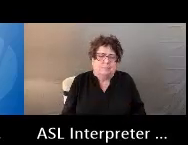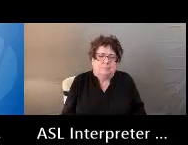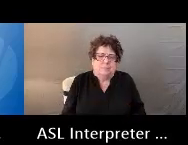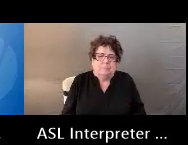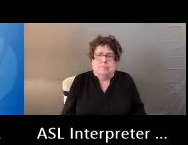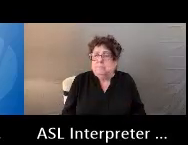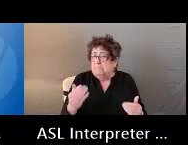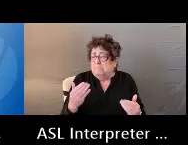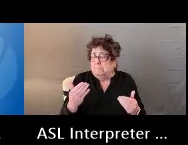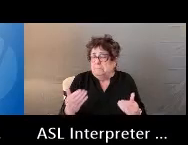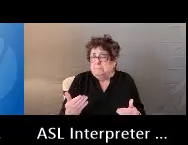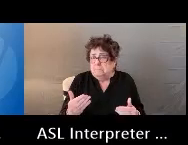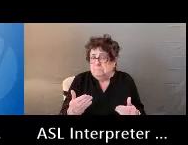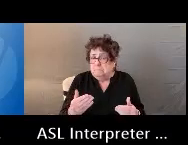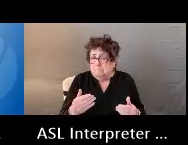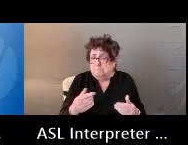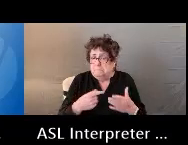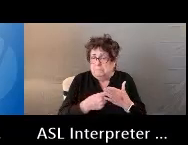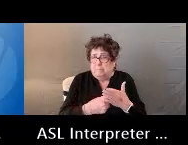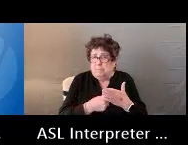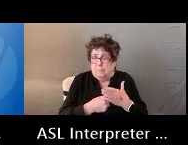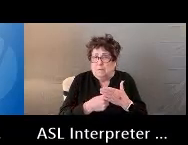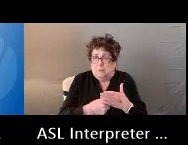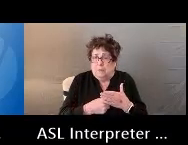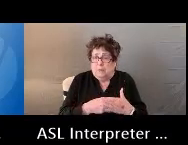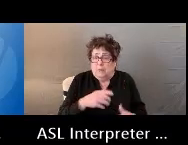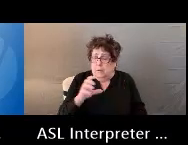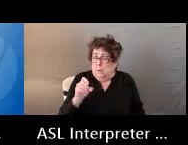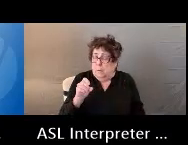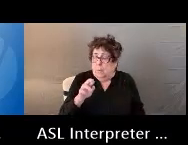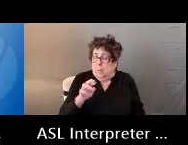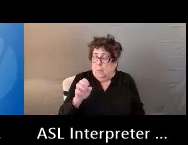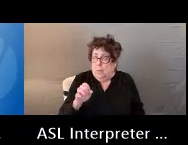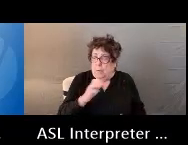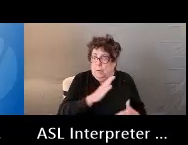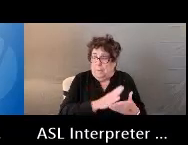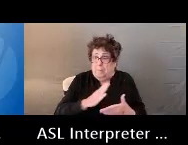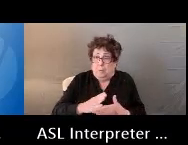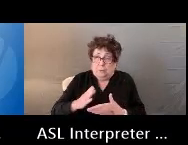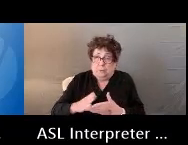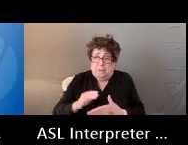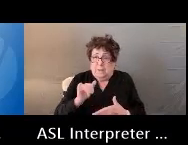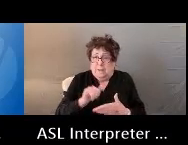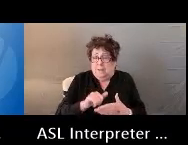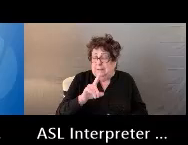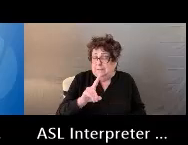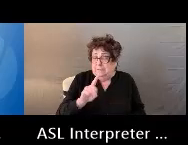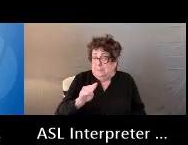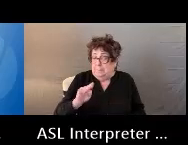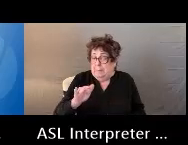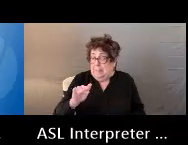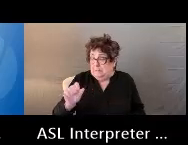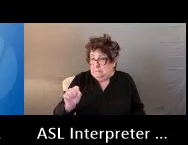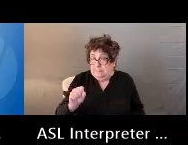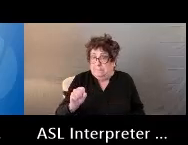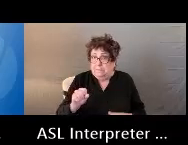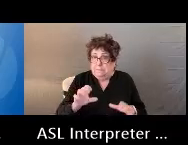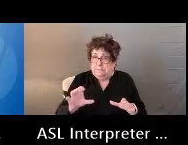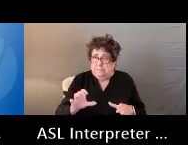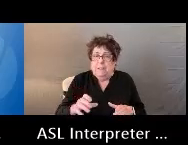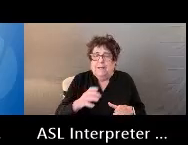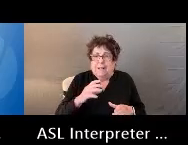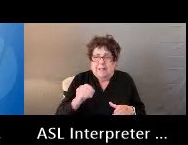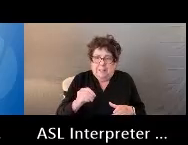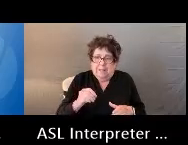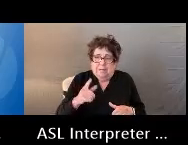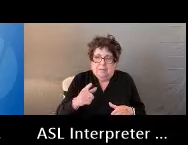the core components that DMAS completed and also the DMAS commitment. As I said, providing